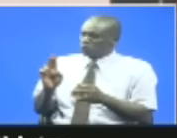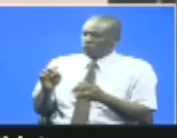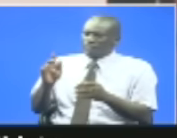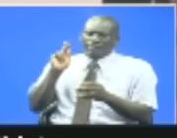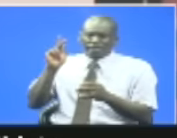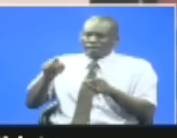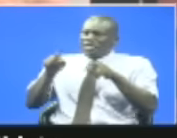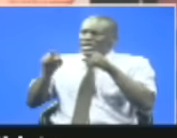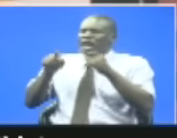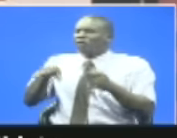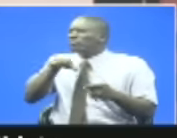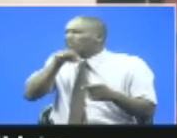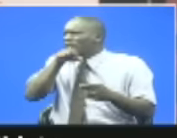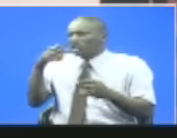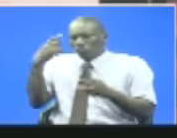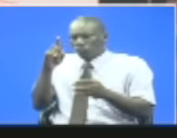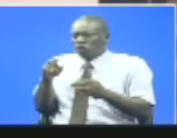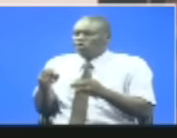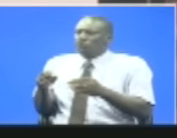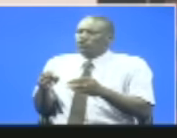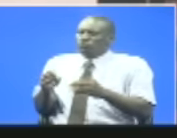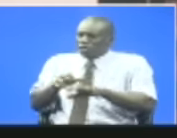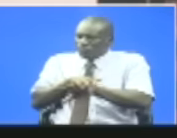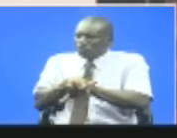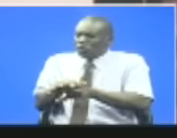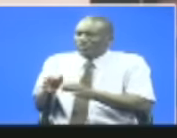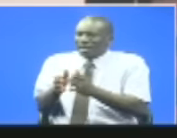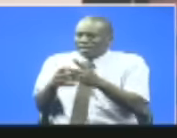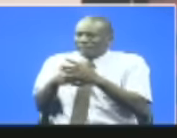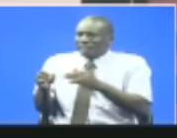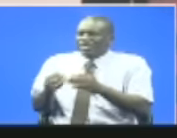Odinga of fanning the flames of the post-election violence.